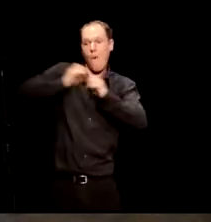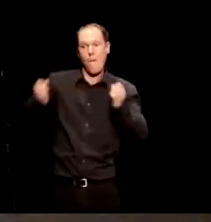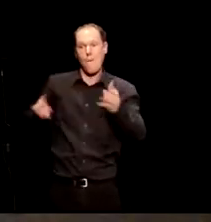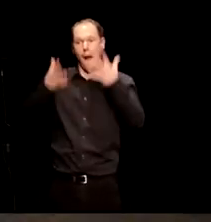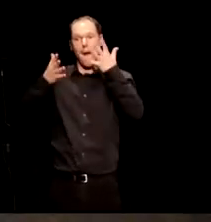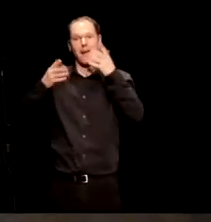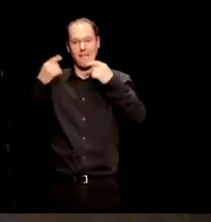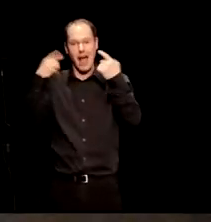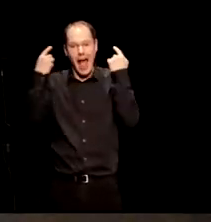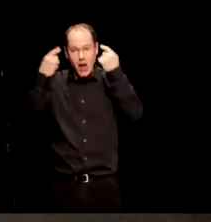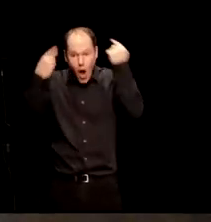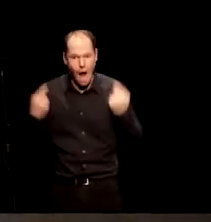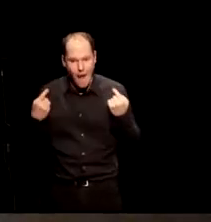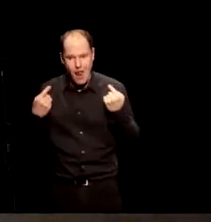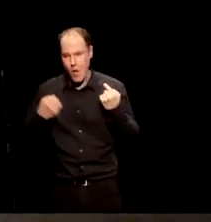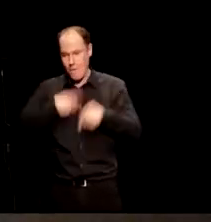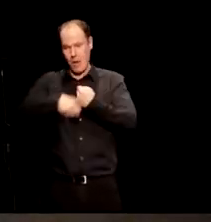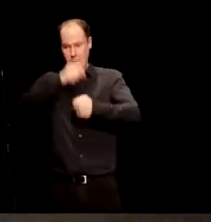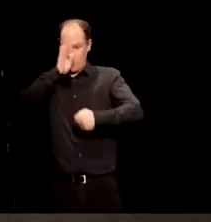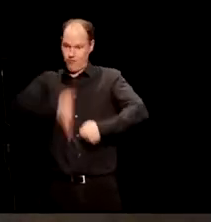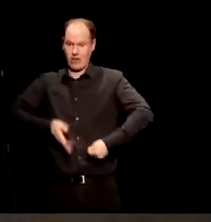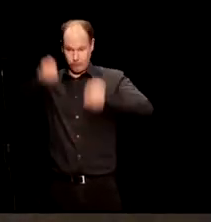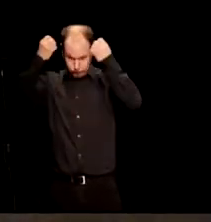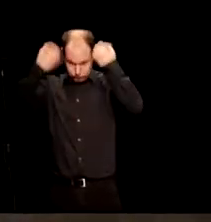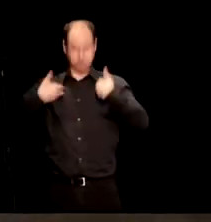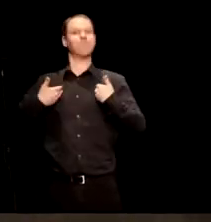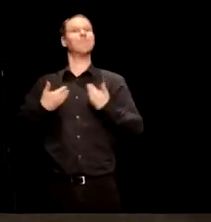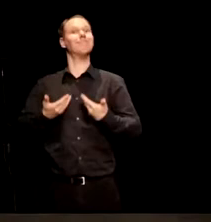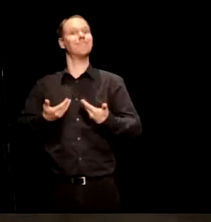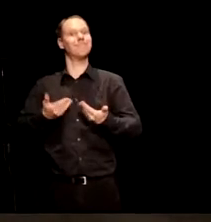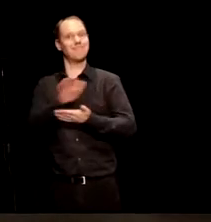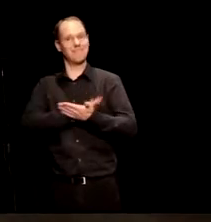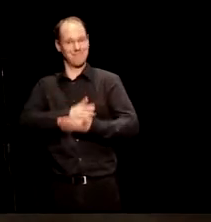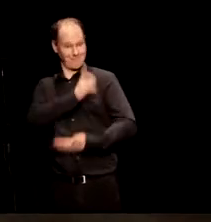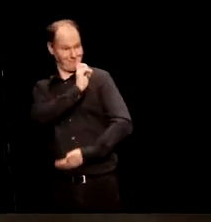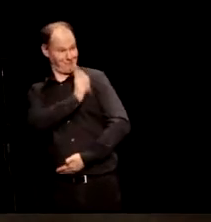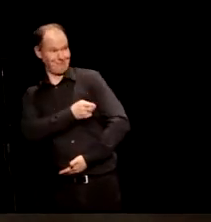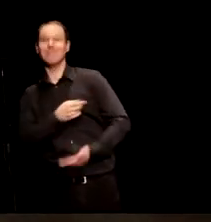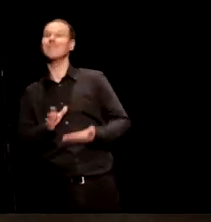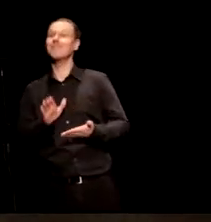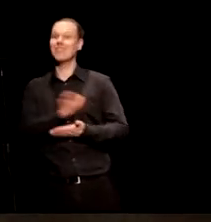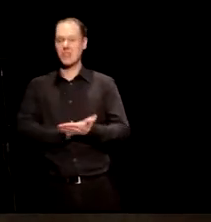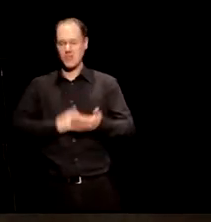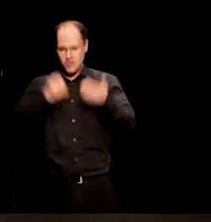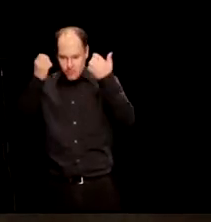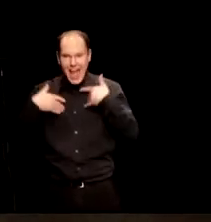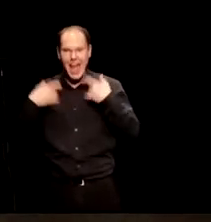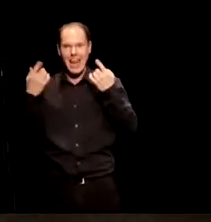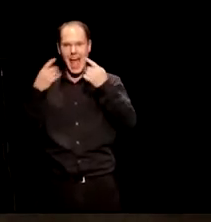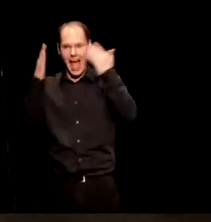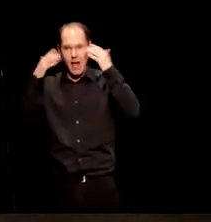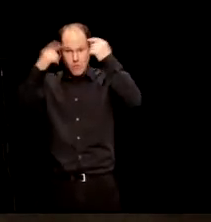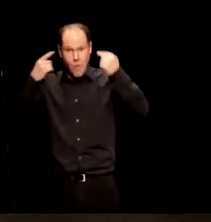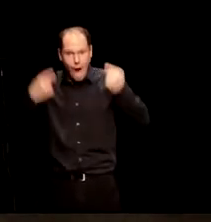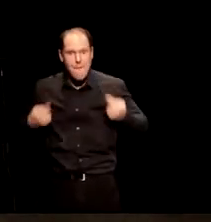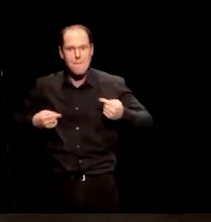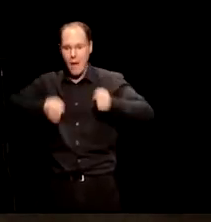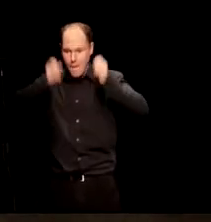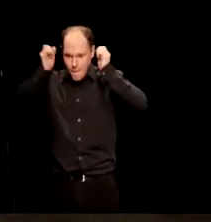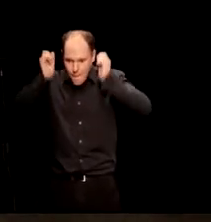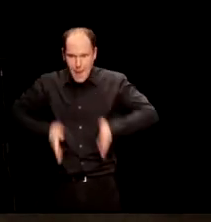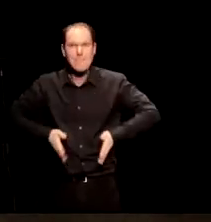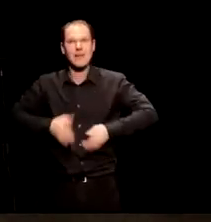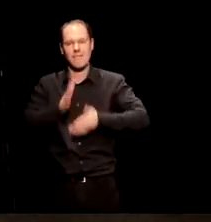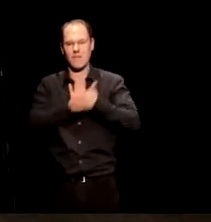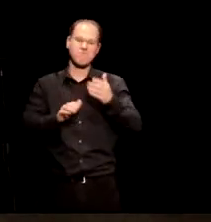hair straight as a stick in from 1 to 10 days. Now, Straight Line straightens kinky hair in from 10